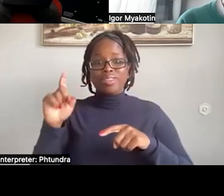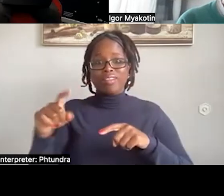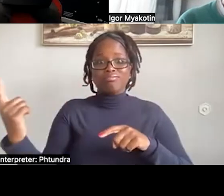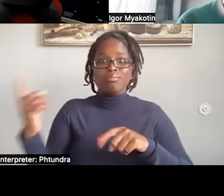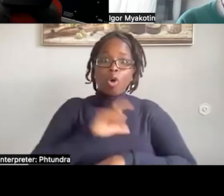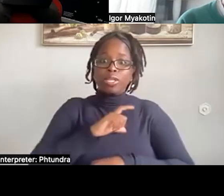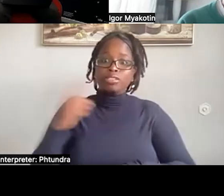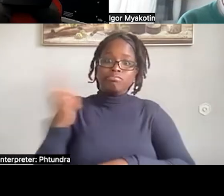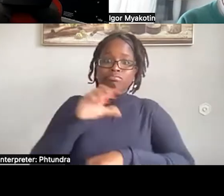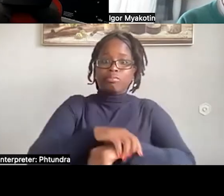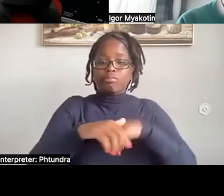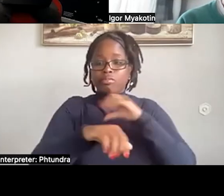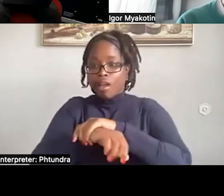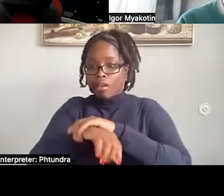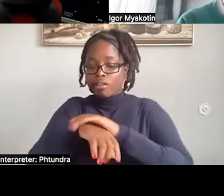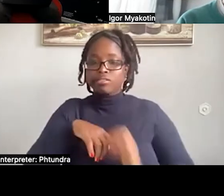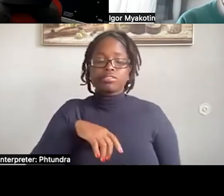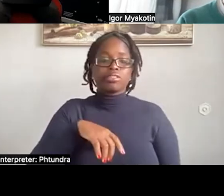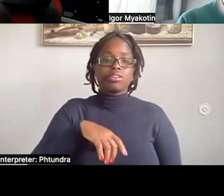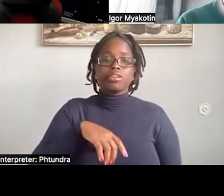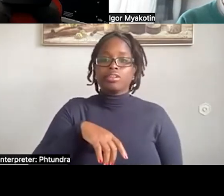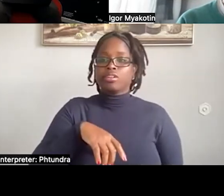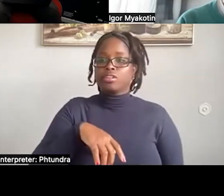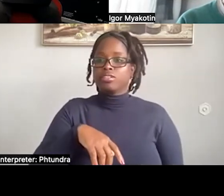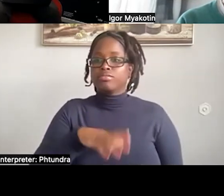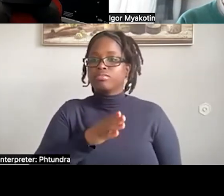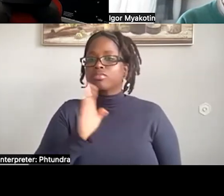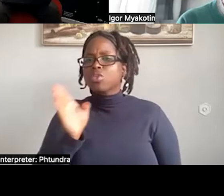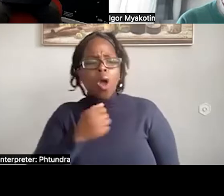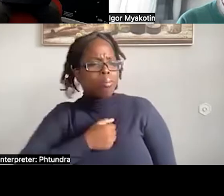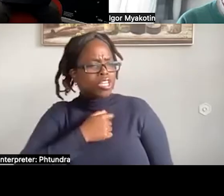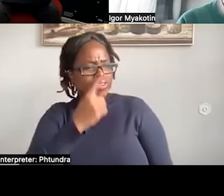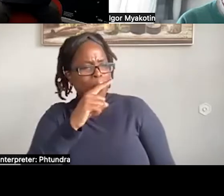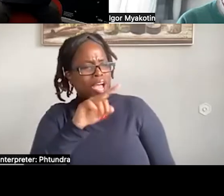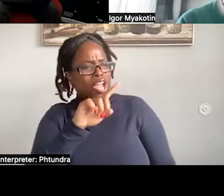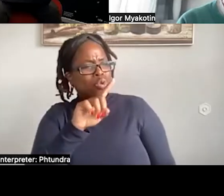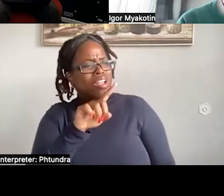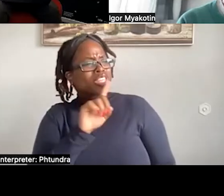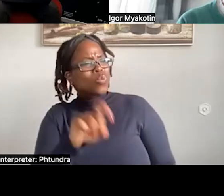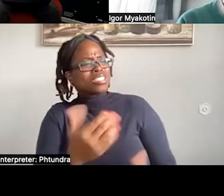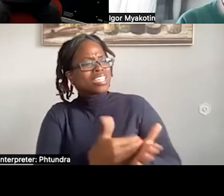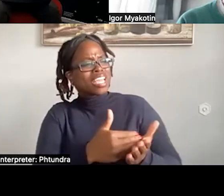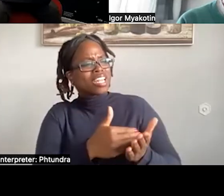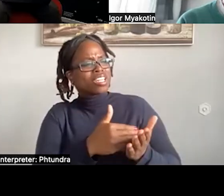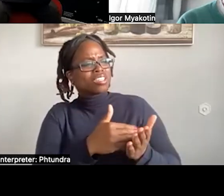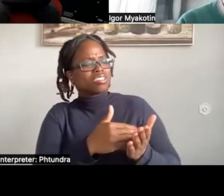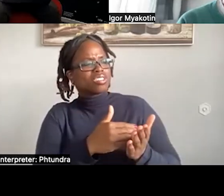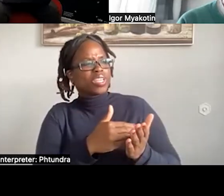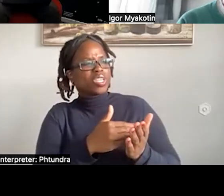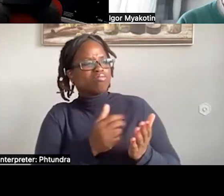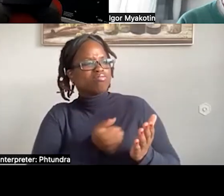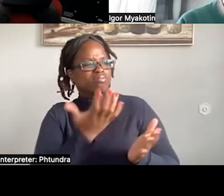And I'm sorry, yes. Agnia, could you just repeat the question? Because I think not everybody has seen the,